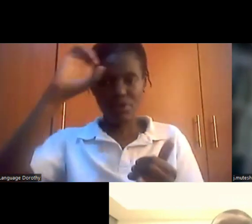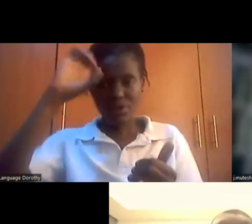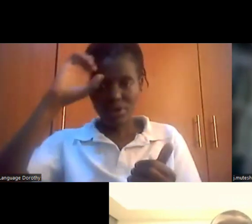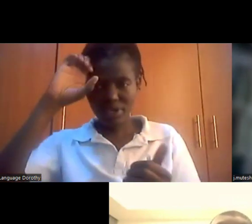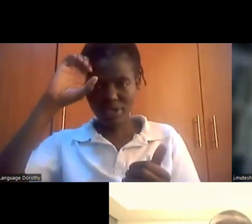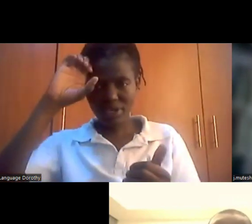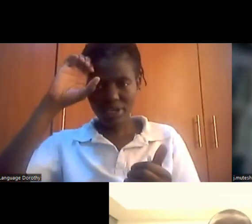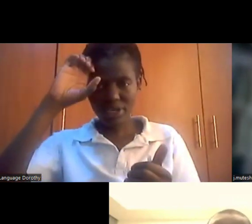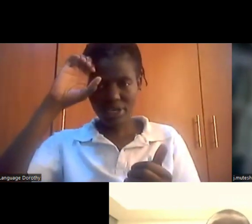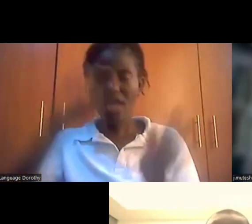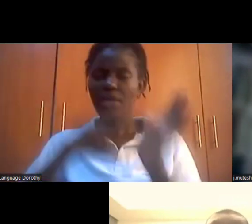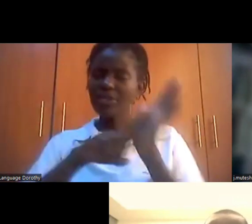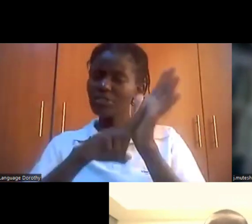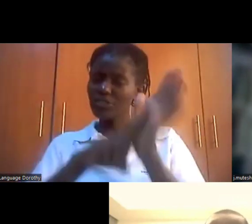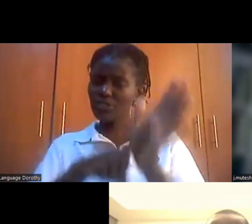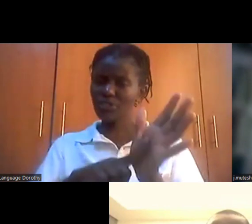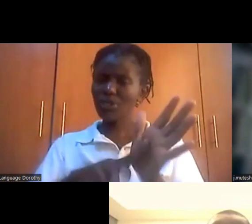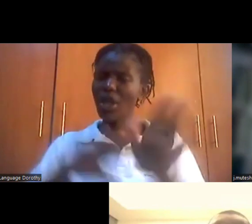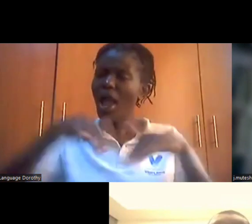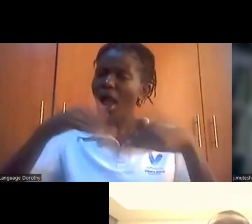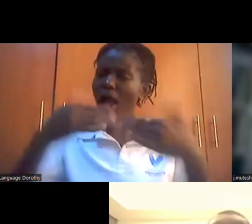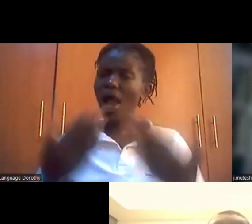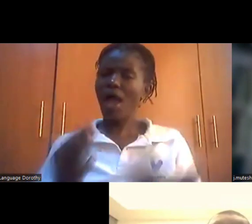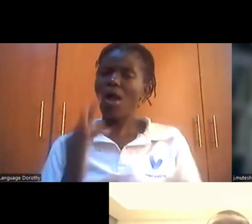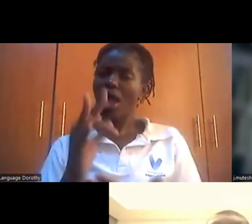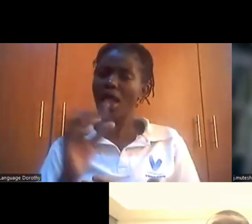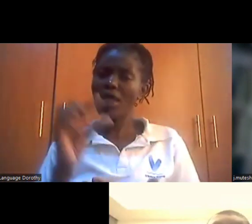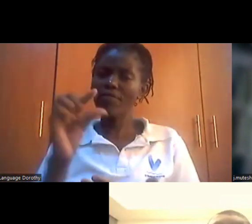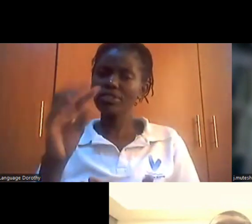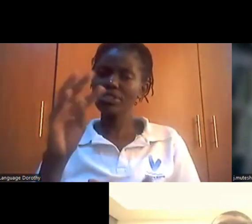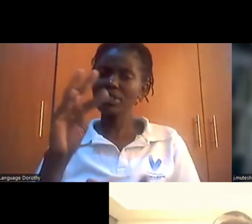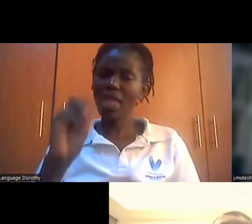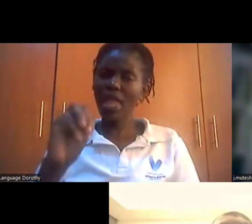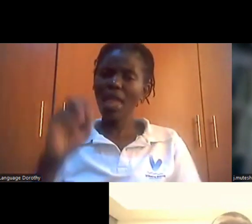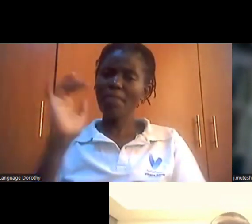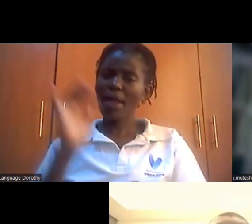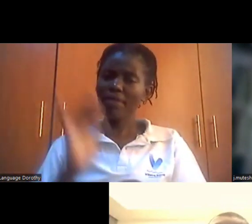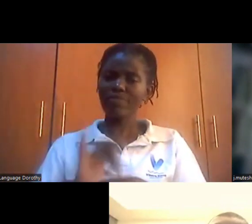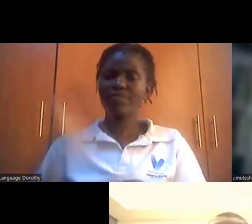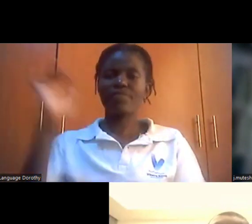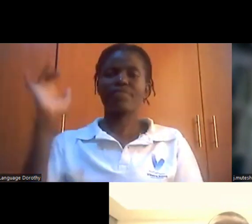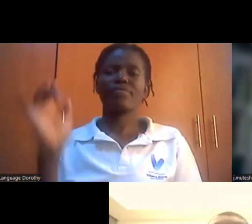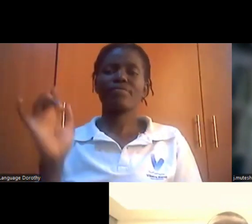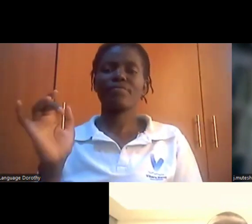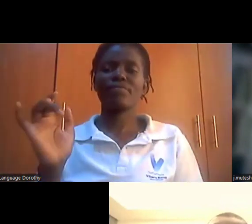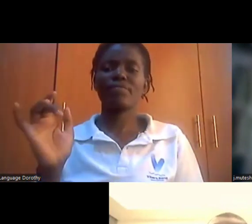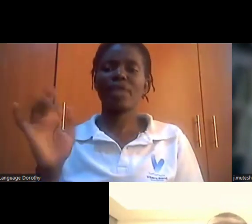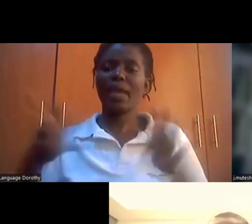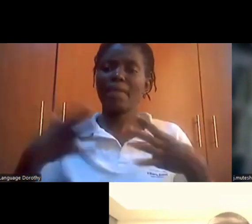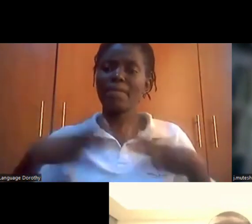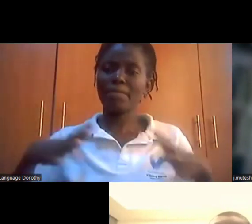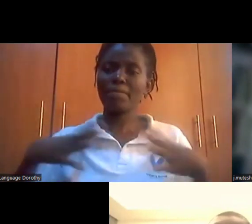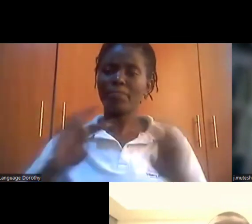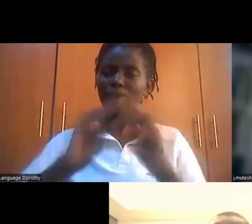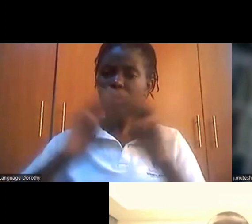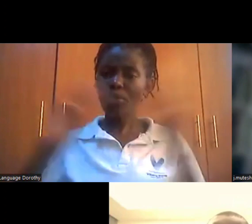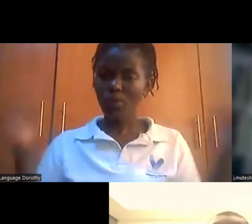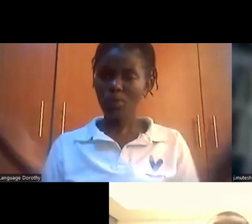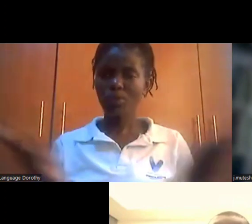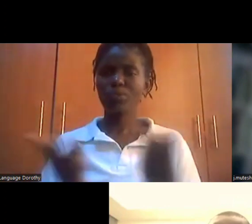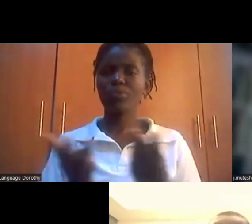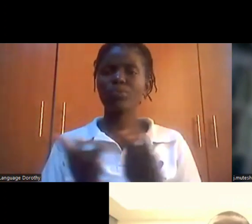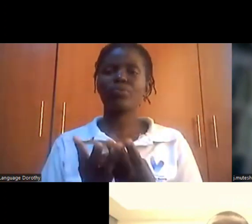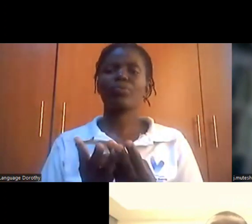FGM globally, regionally, as well as specific geography. For example, when you talk about Kenya, we could even display